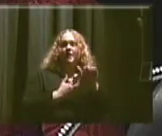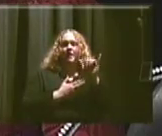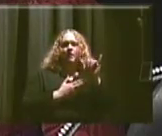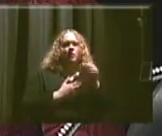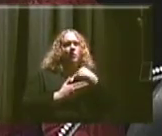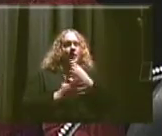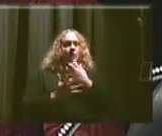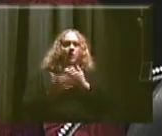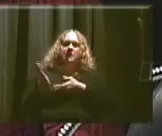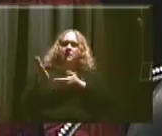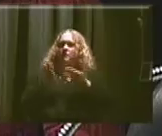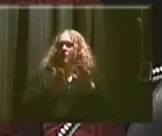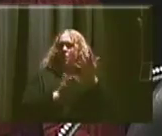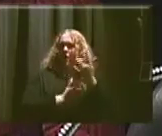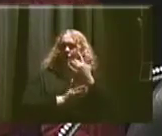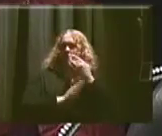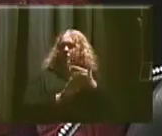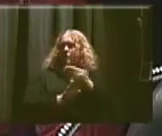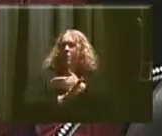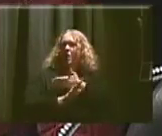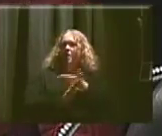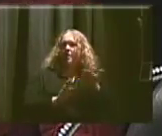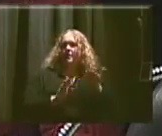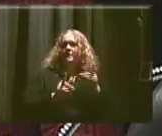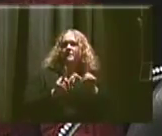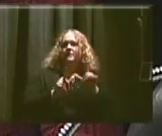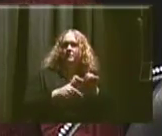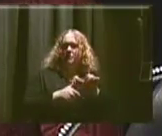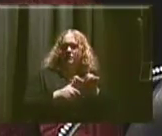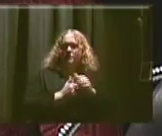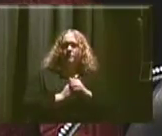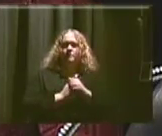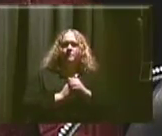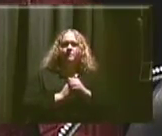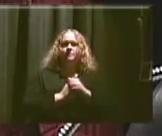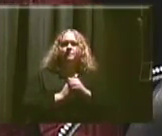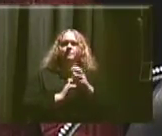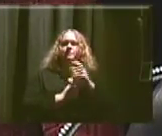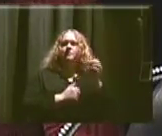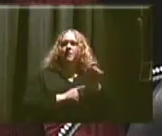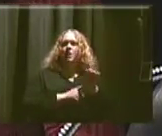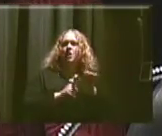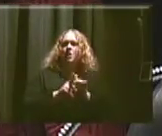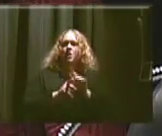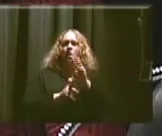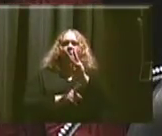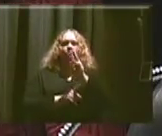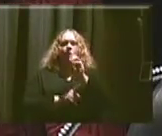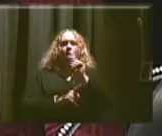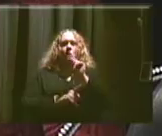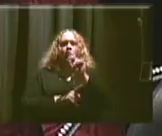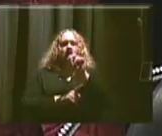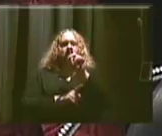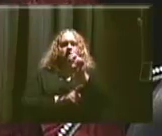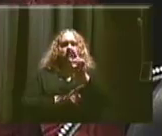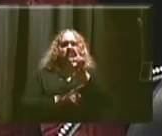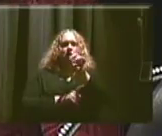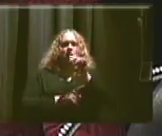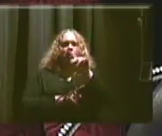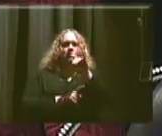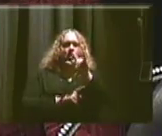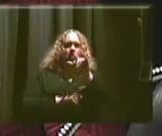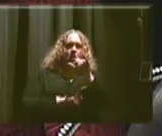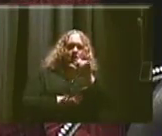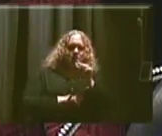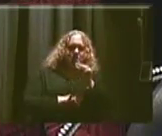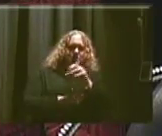During the inclement weather day, students were encouraged to use Wonderopolis, an online site for engaged learning that's